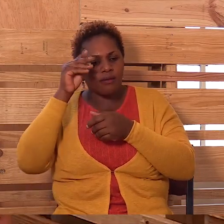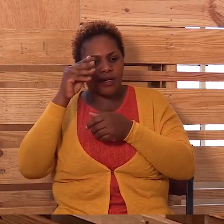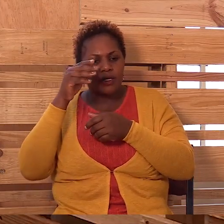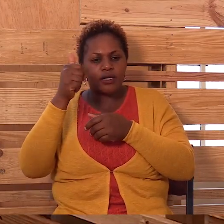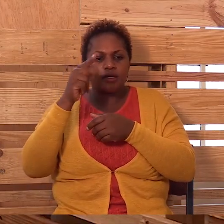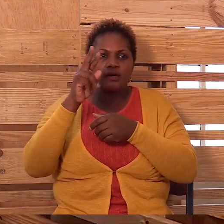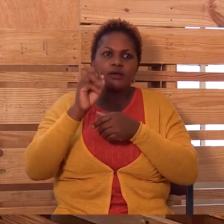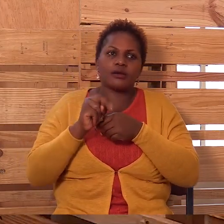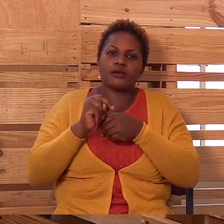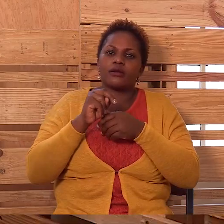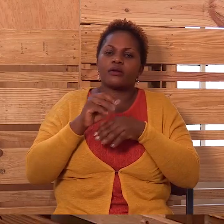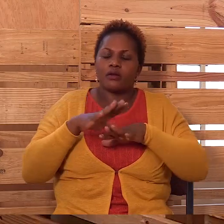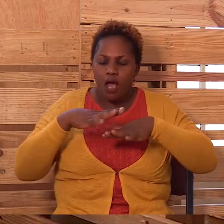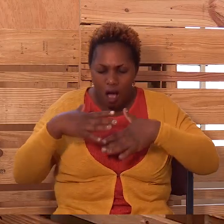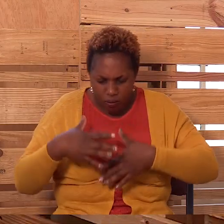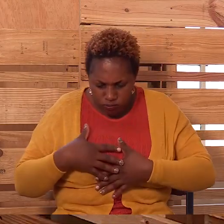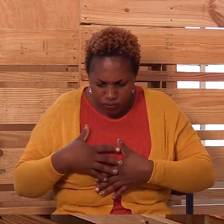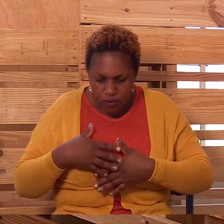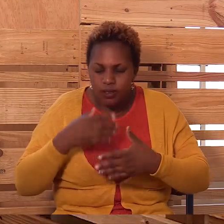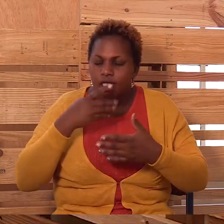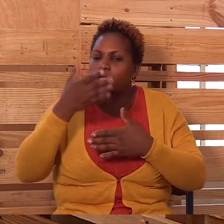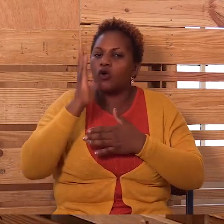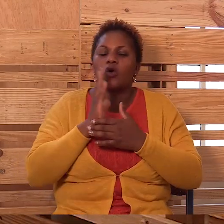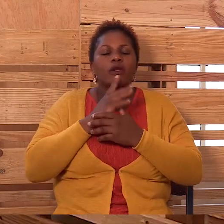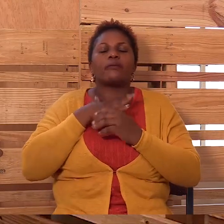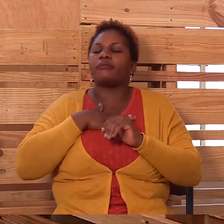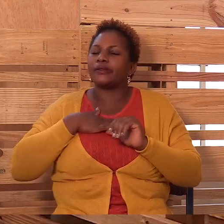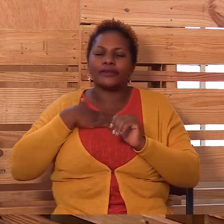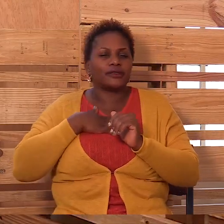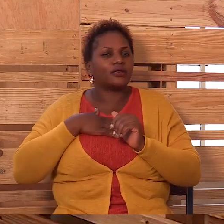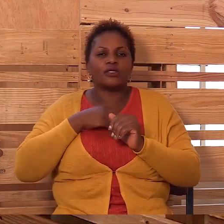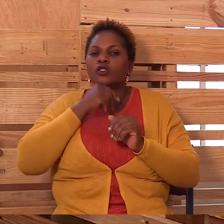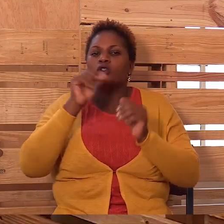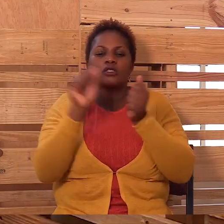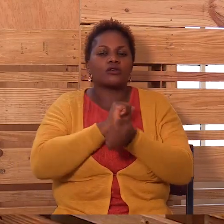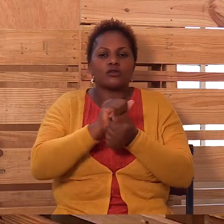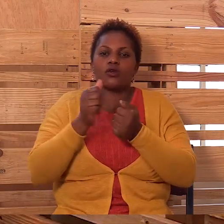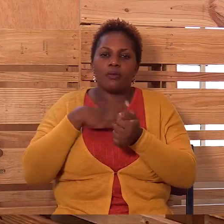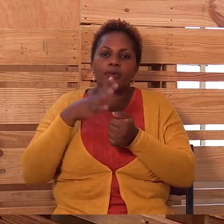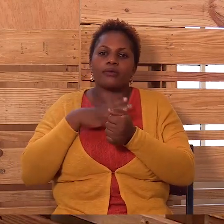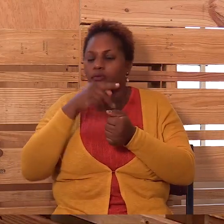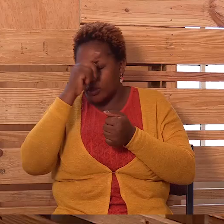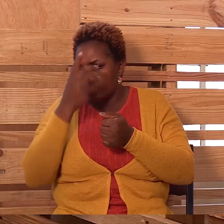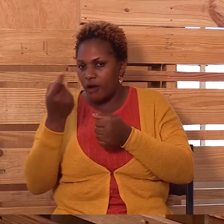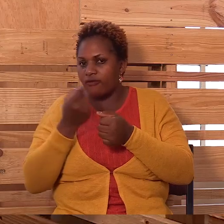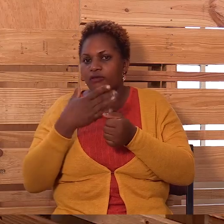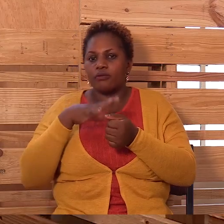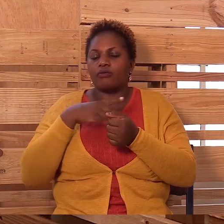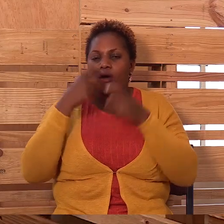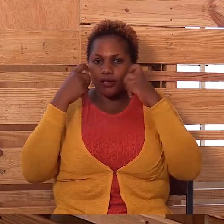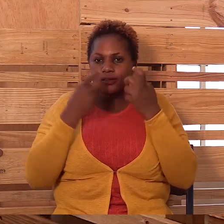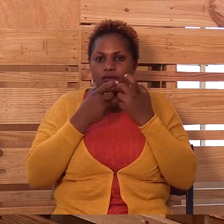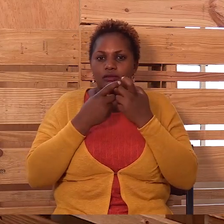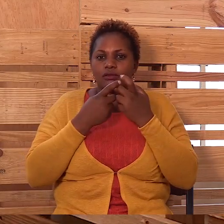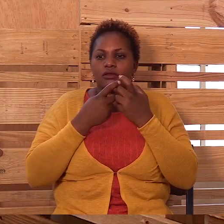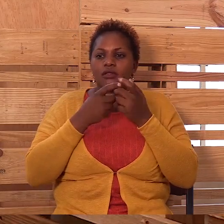So Moses and Aaron fell face down on the ground again, and they told God, please don't destroy everybody just because a few